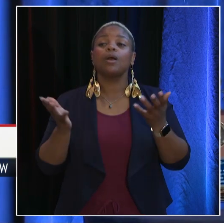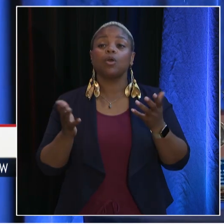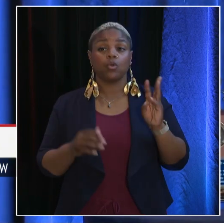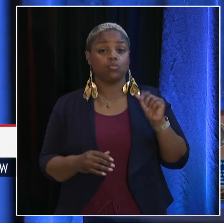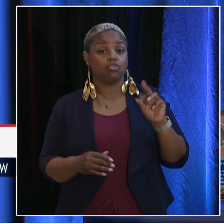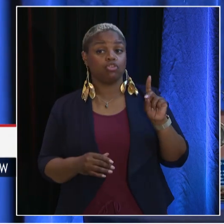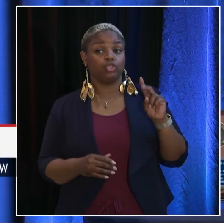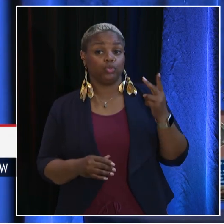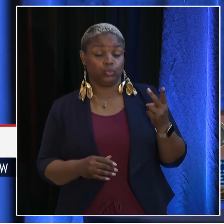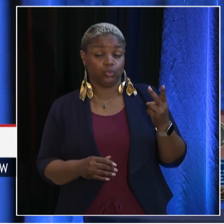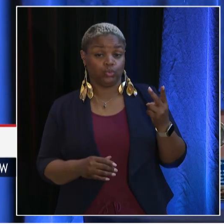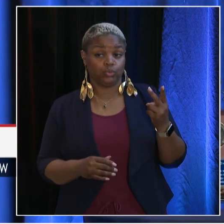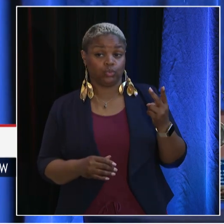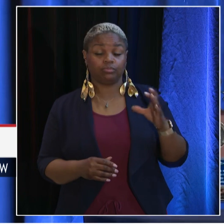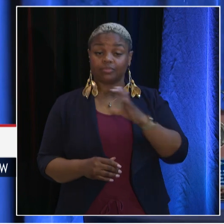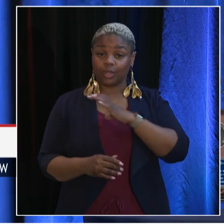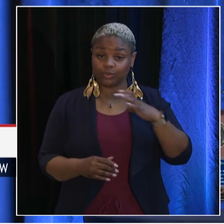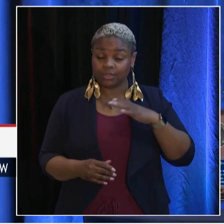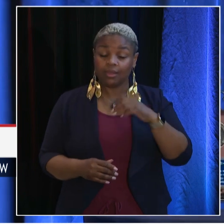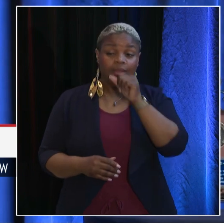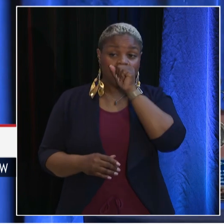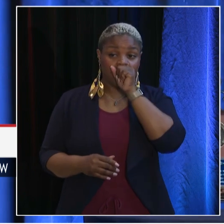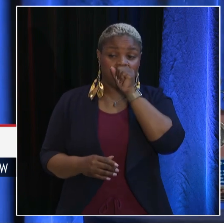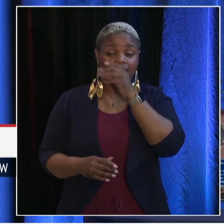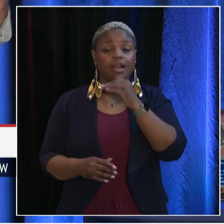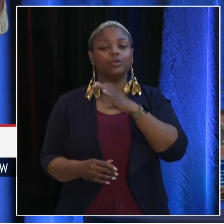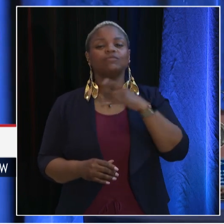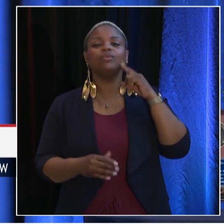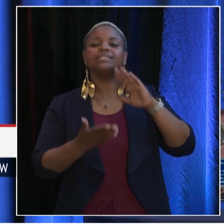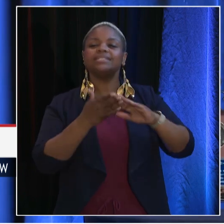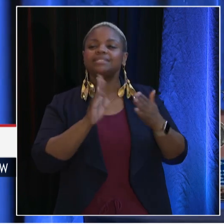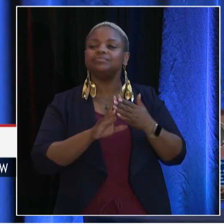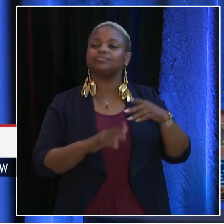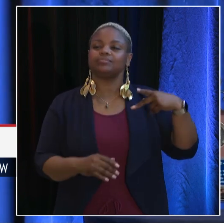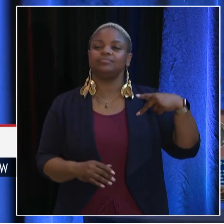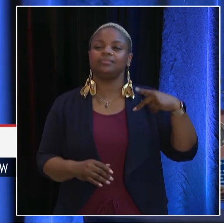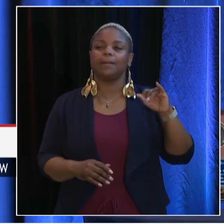the council member for the downtown, Council Member Brooke Pinto.